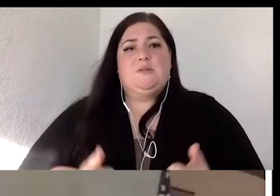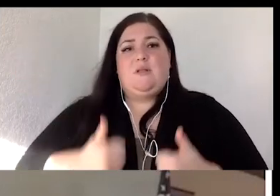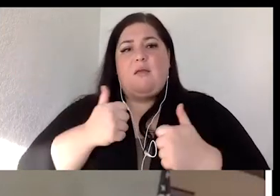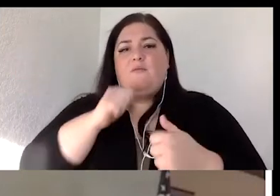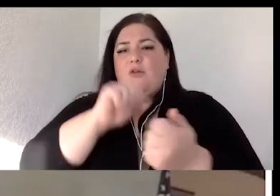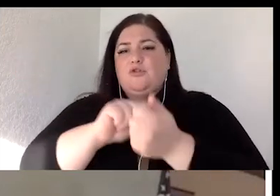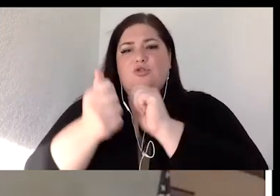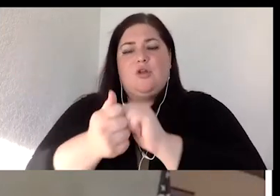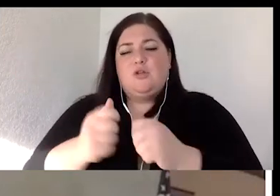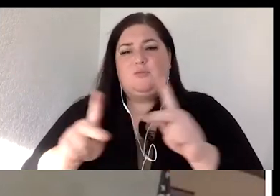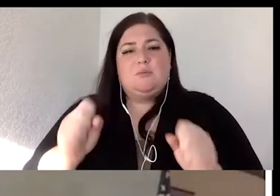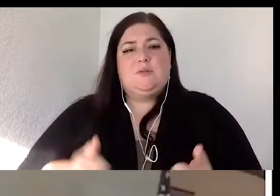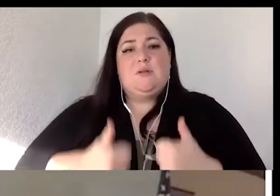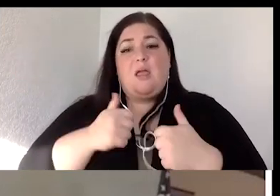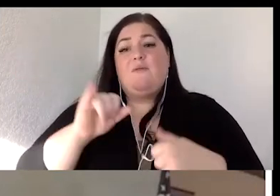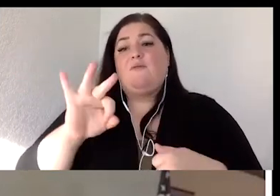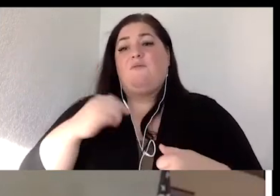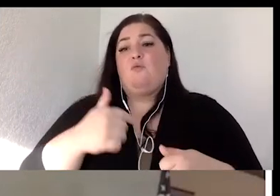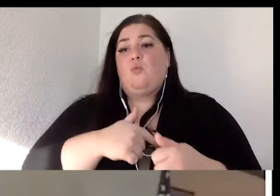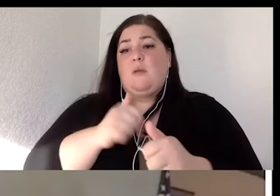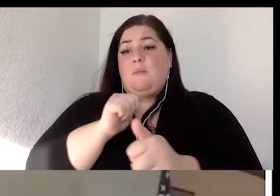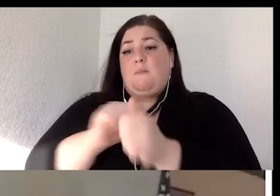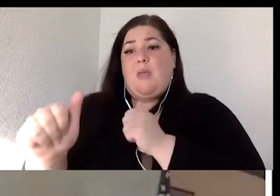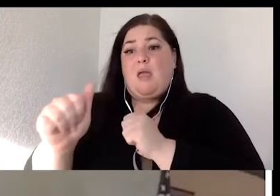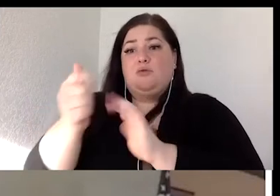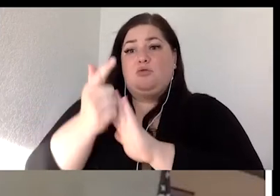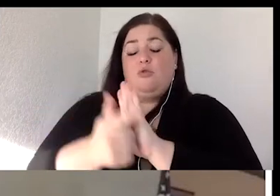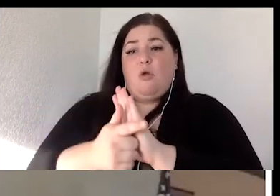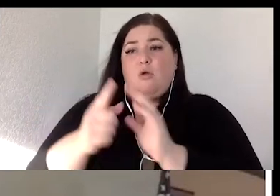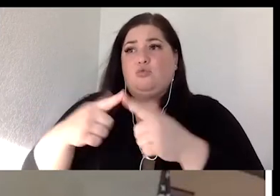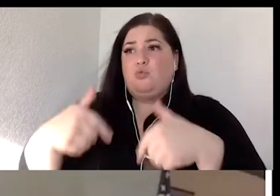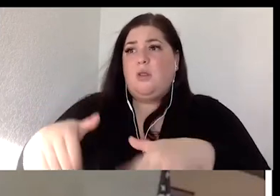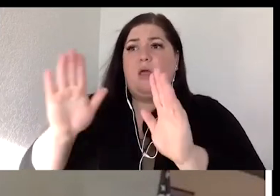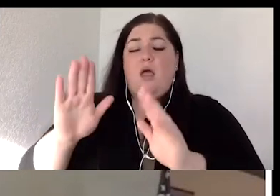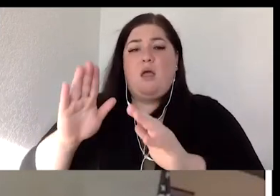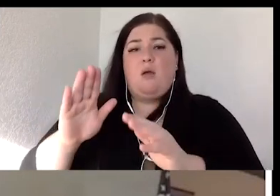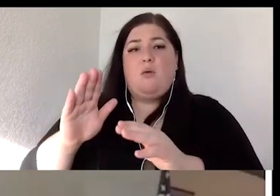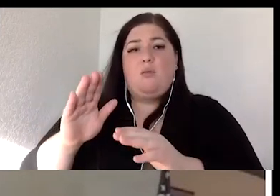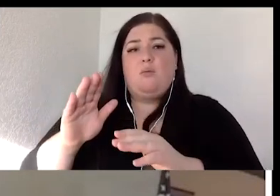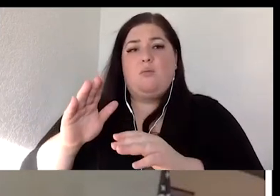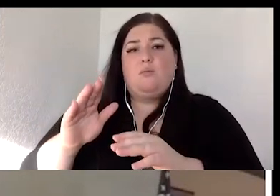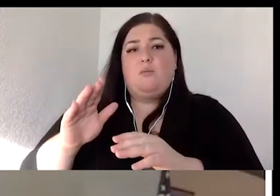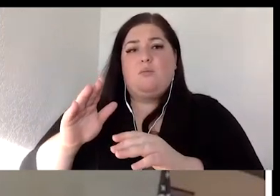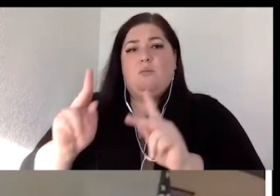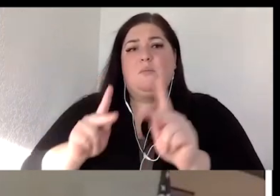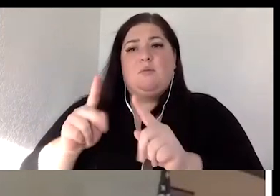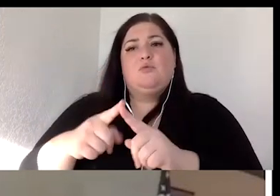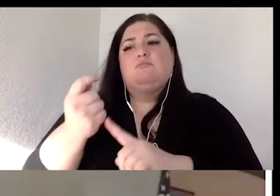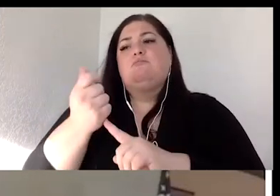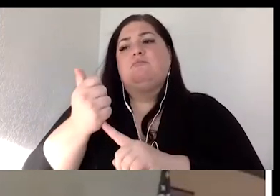pass a bill to allow expungement of criminal victims' victims of human